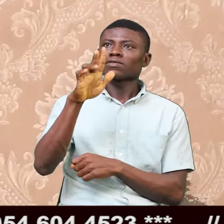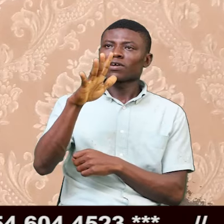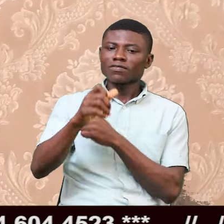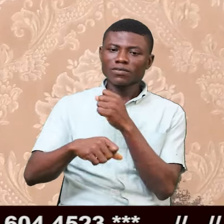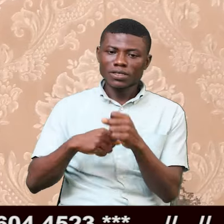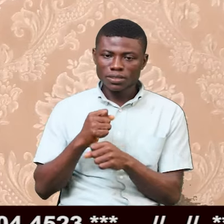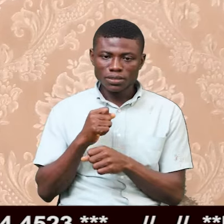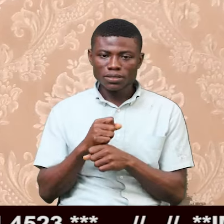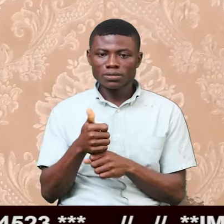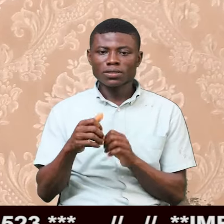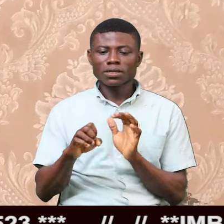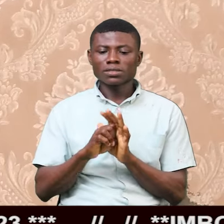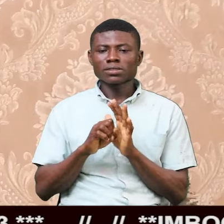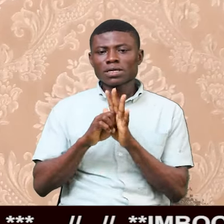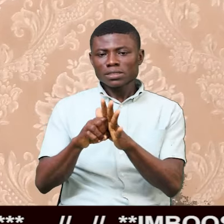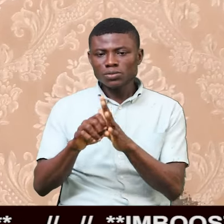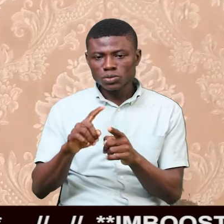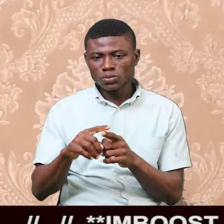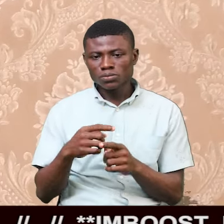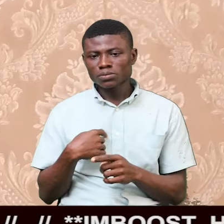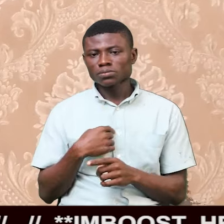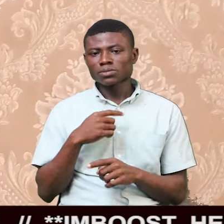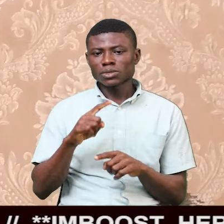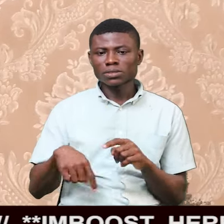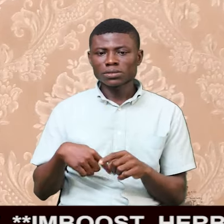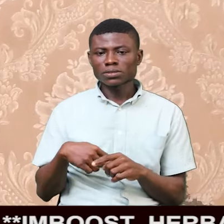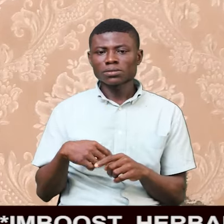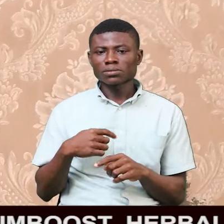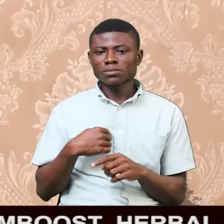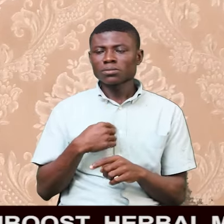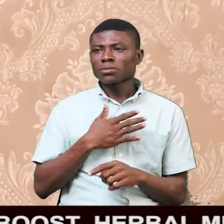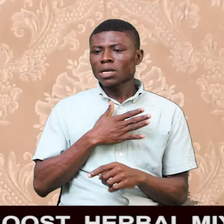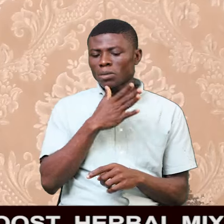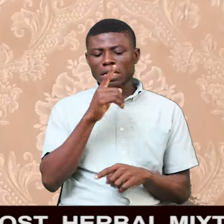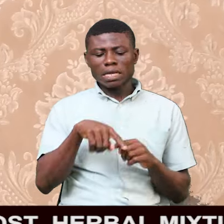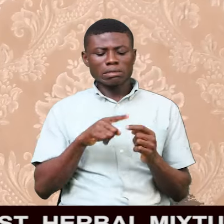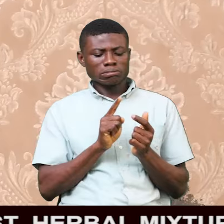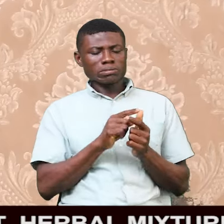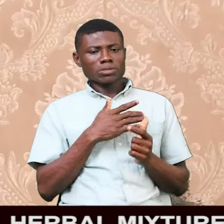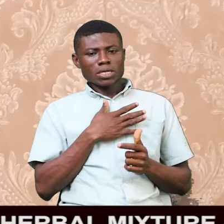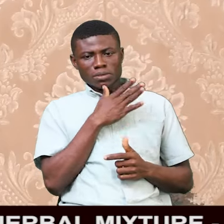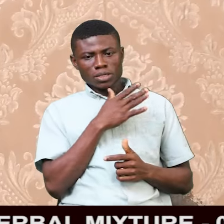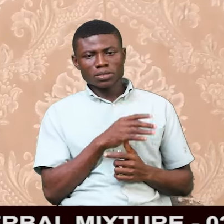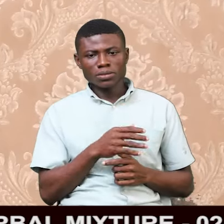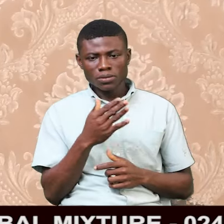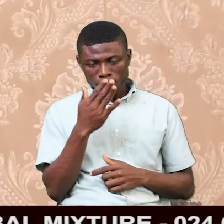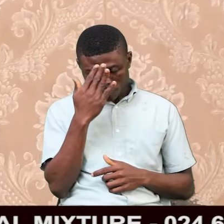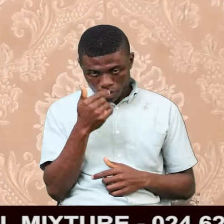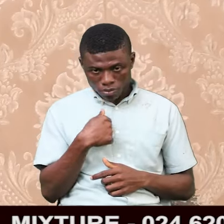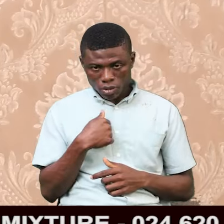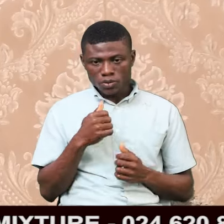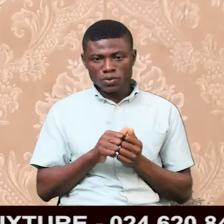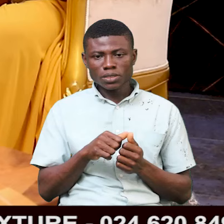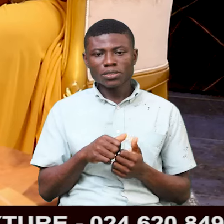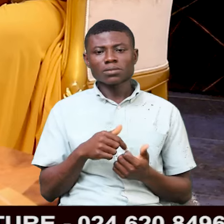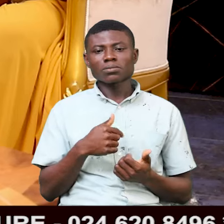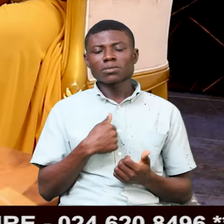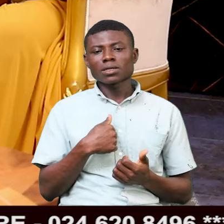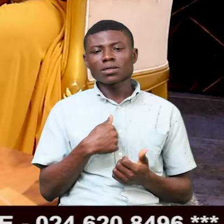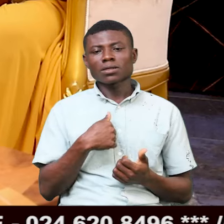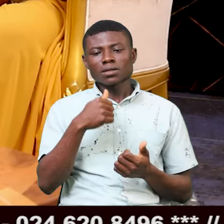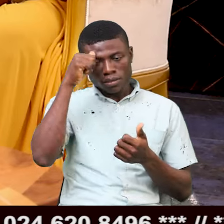30 plus 35. Wow, I really or your example. Me mean to me call me mammy no more me mentors, but me to me call me mammy who be brie. Because many me crew a boma.